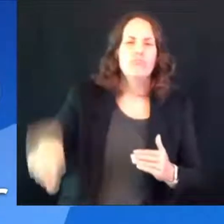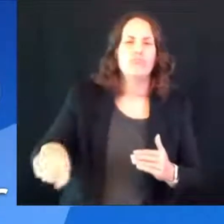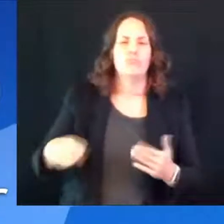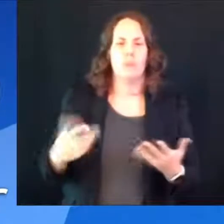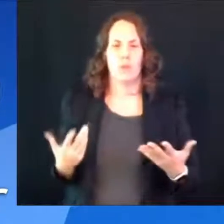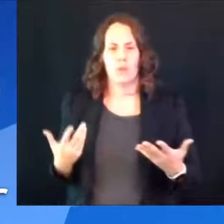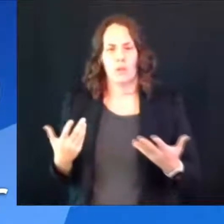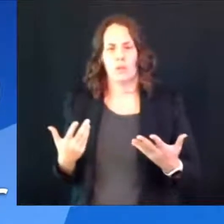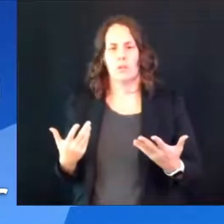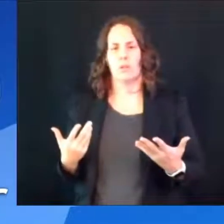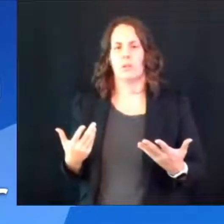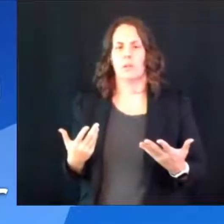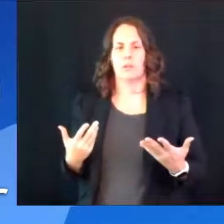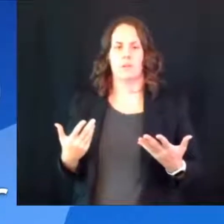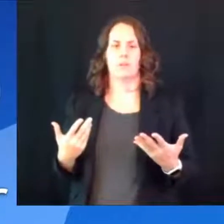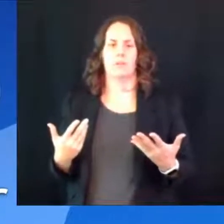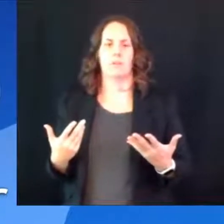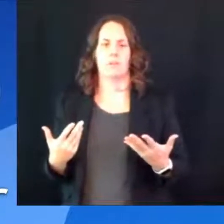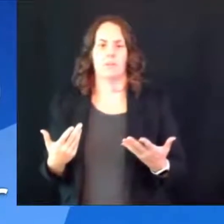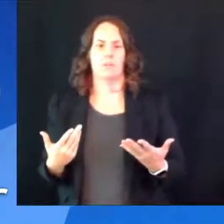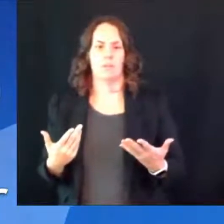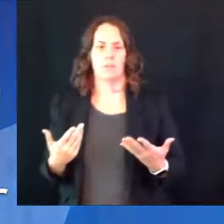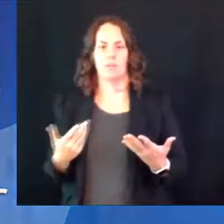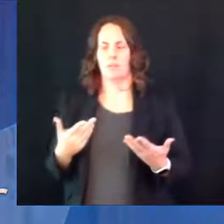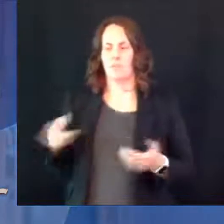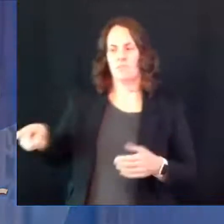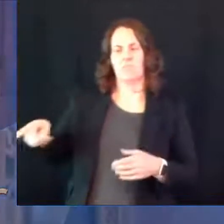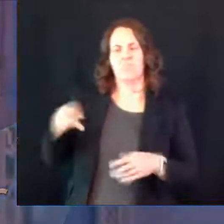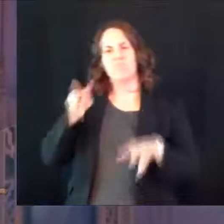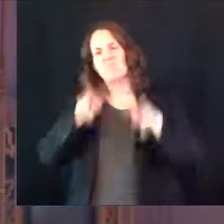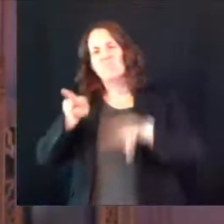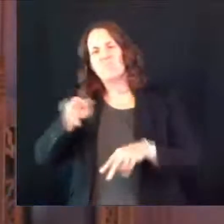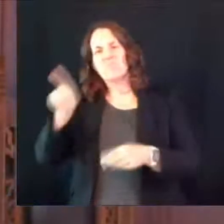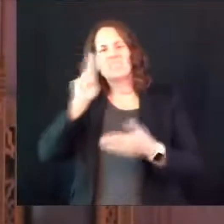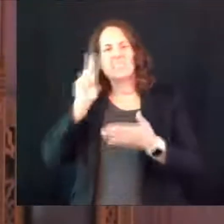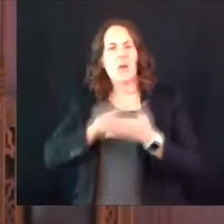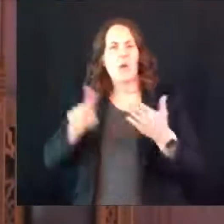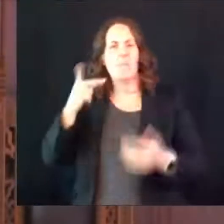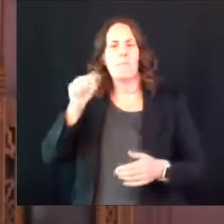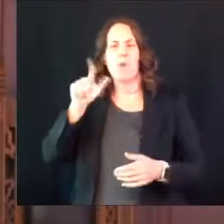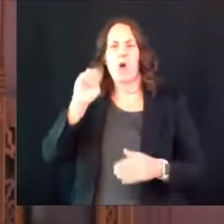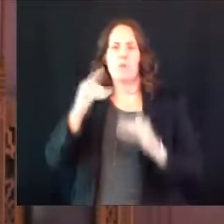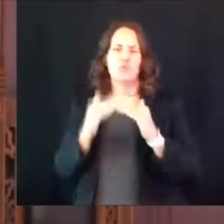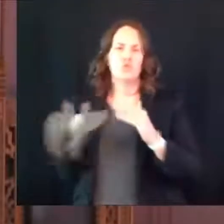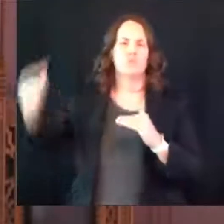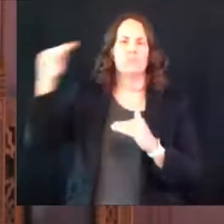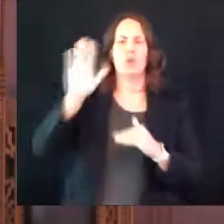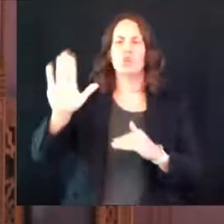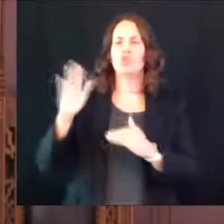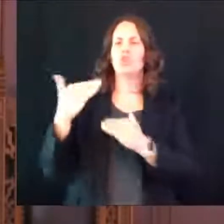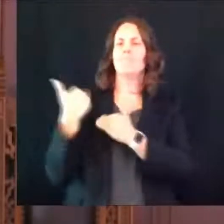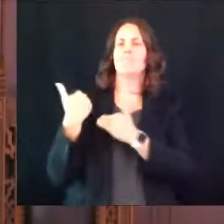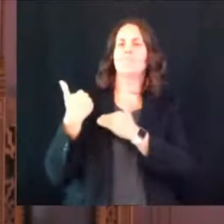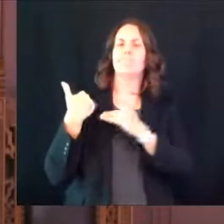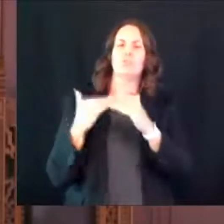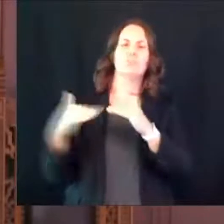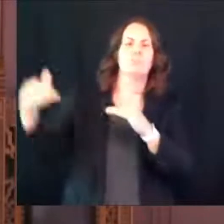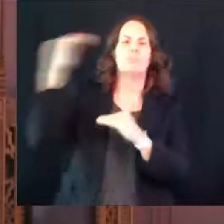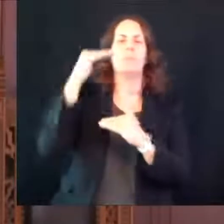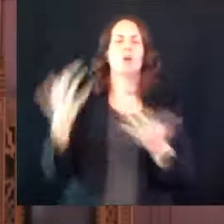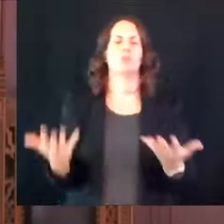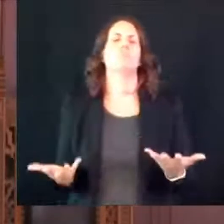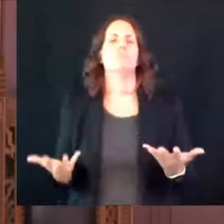she's overstepping her bounds? Well, it's always hard to predict political behavior, but if